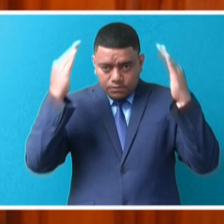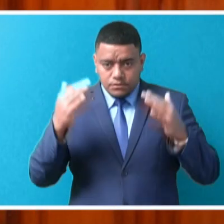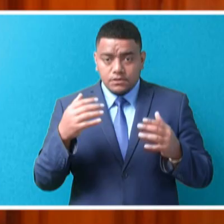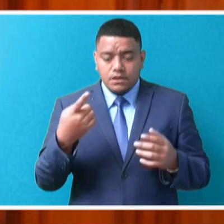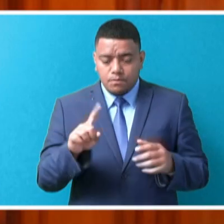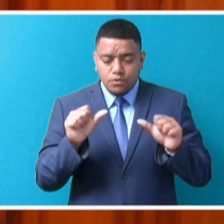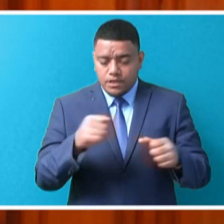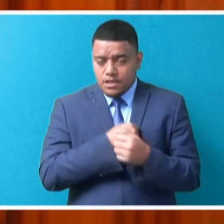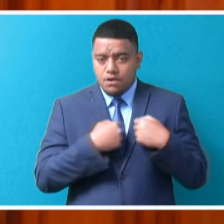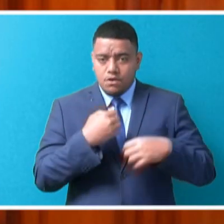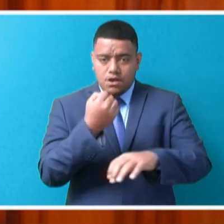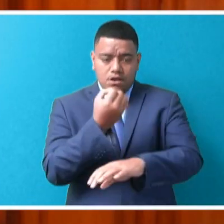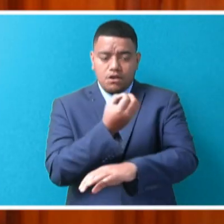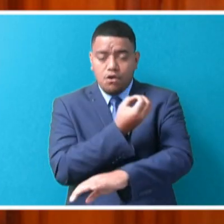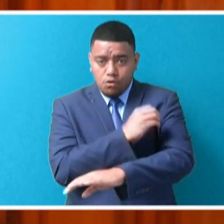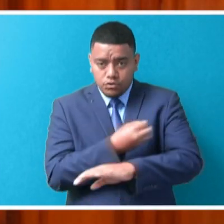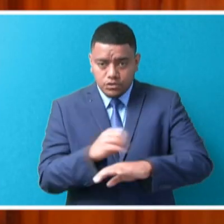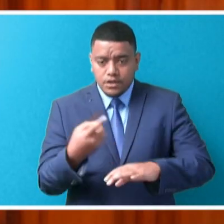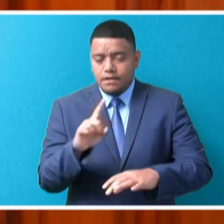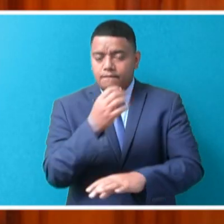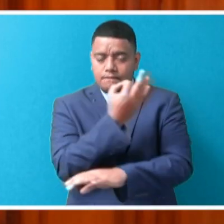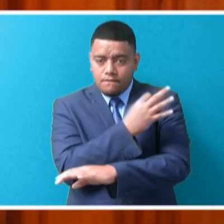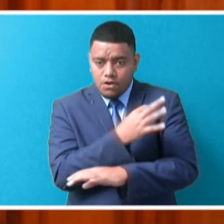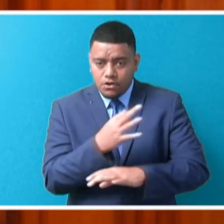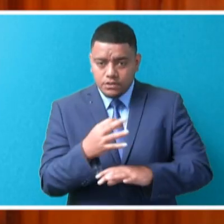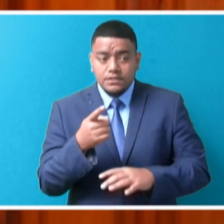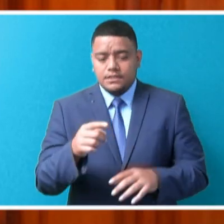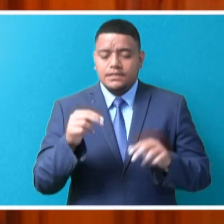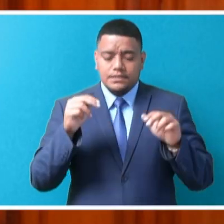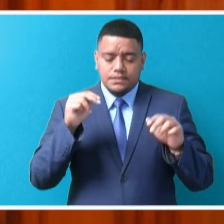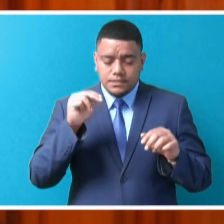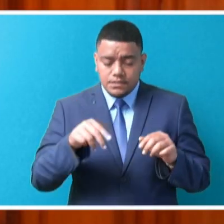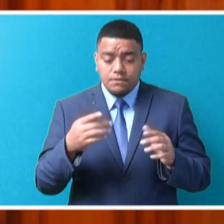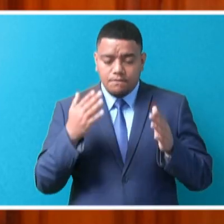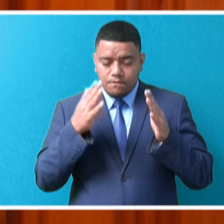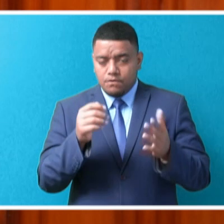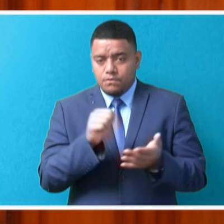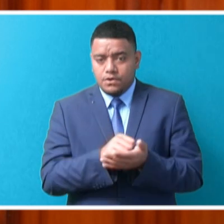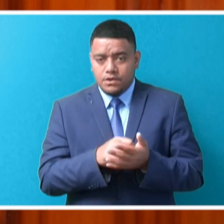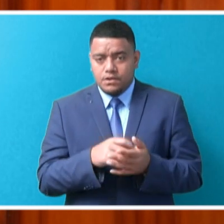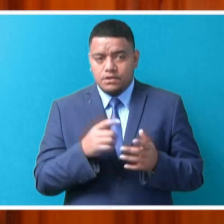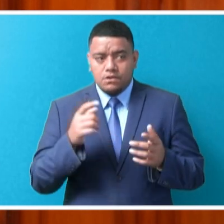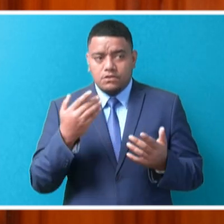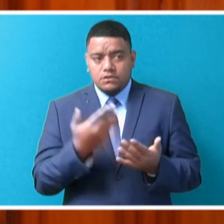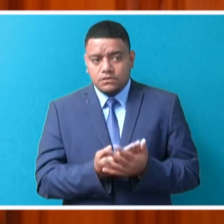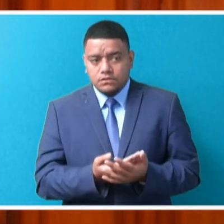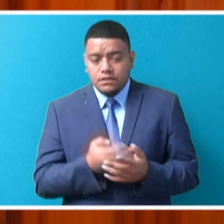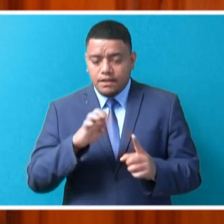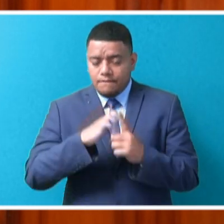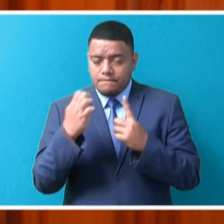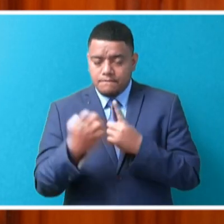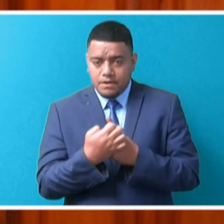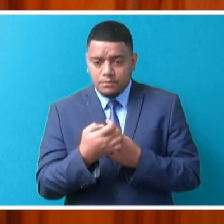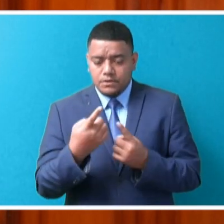oceans, forests, and natural capital requires precisely this integrated architecture where environment,